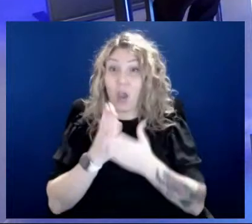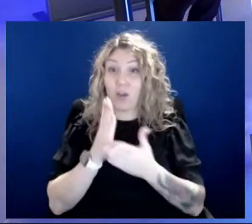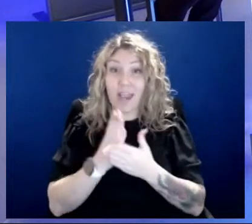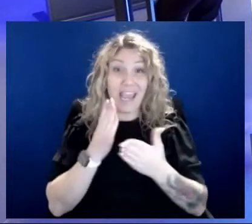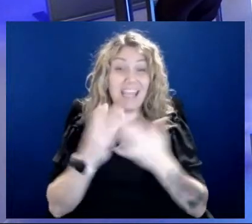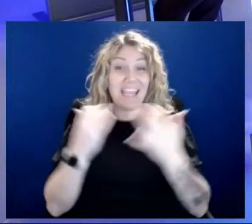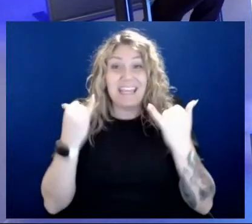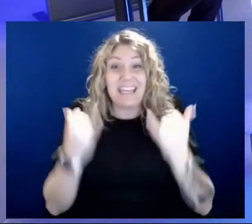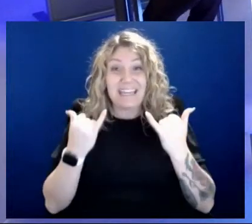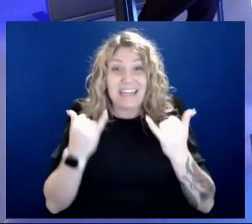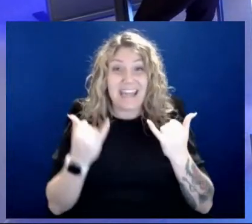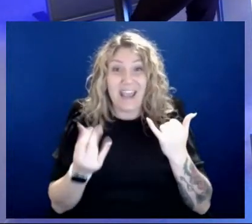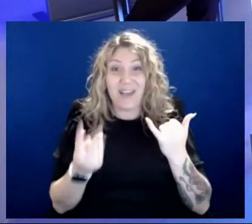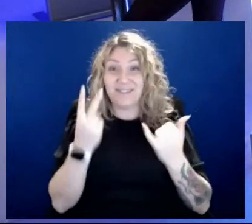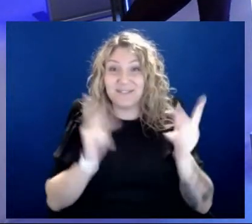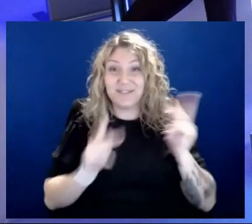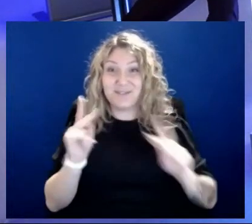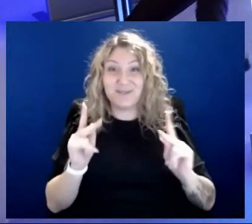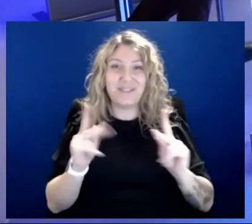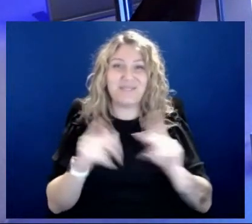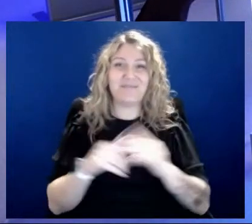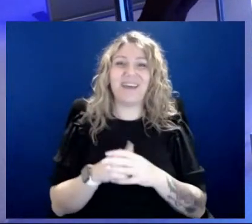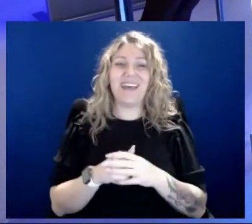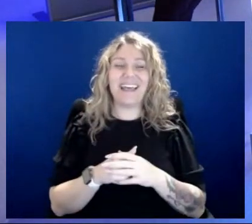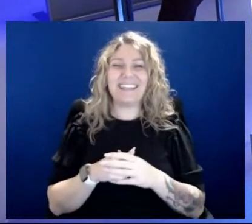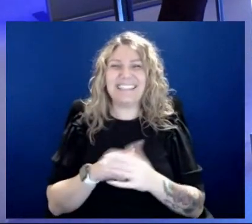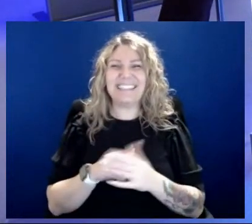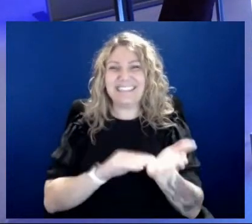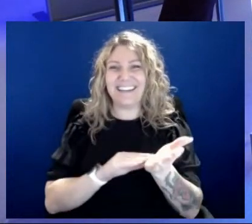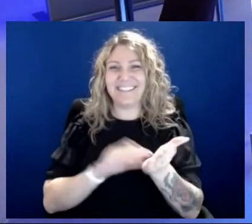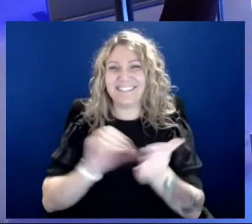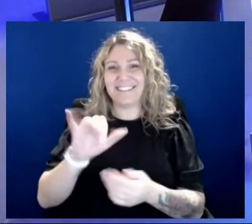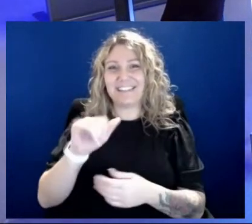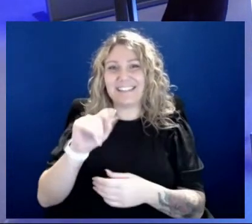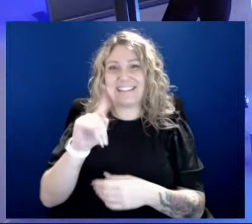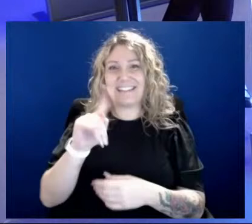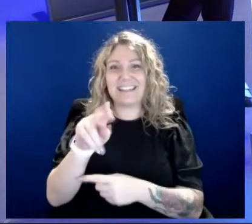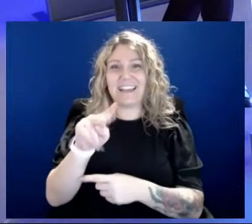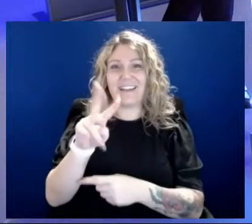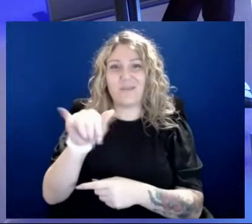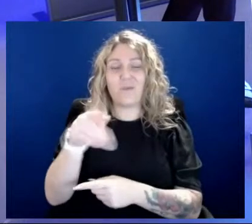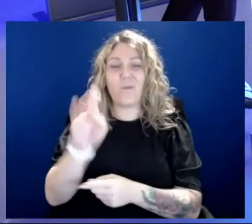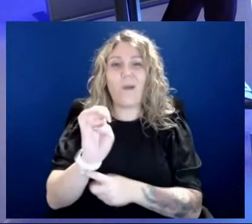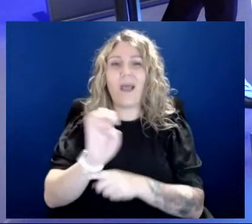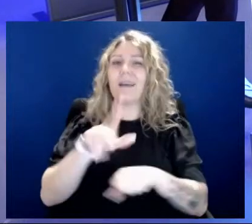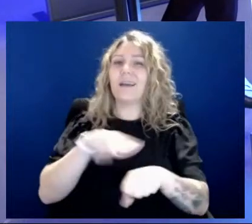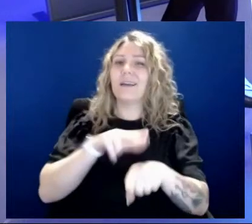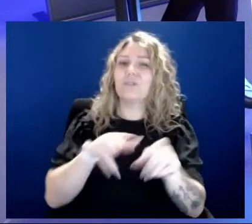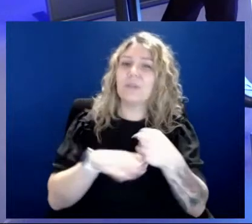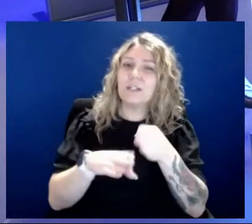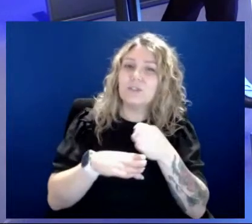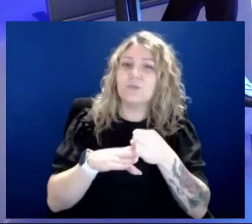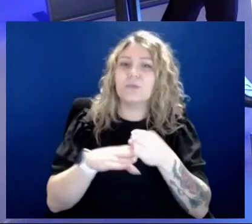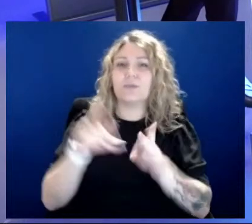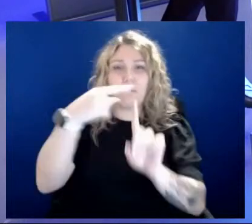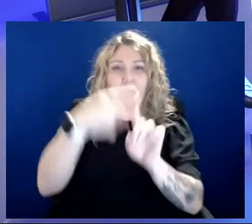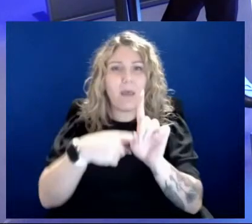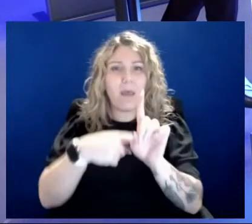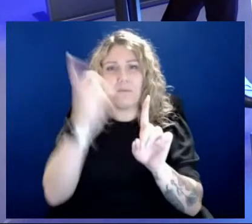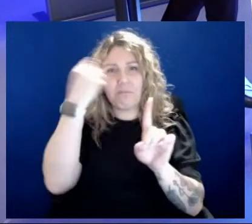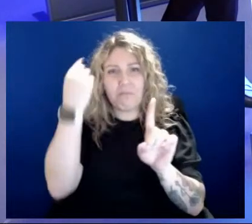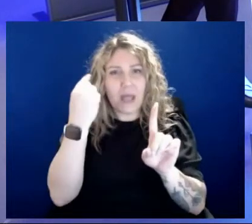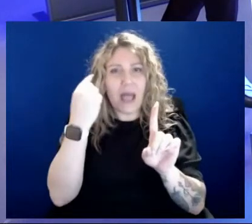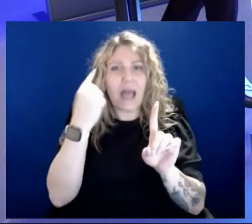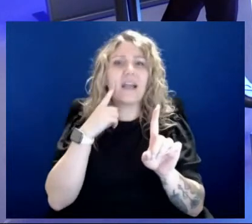Okay, so Dr. Satterwhite, tell me, we were talking about National Minority Health Month. Also, Black Maternal Health Week is coming up. Tell